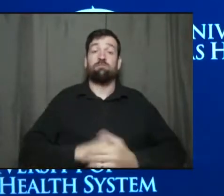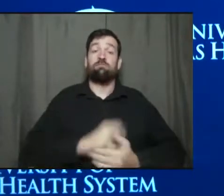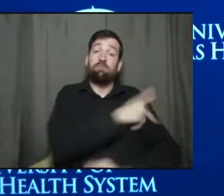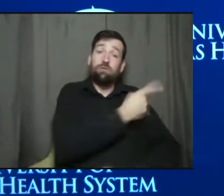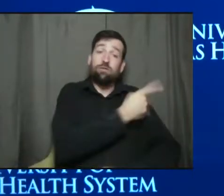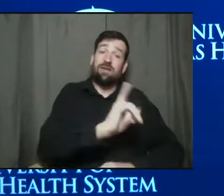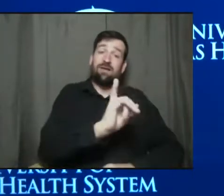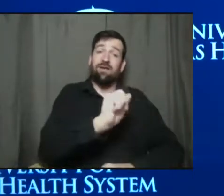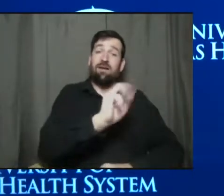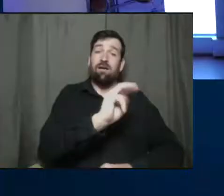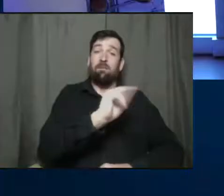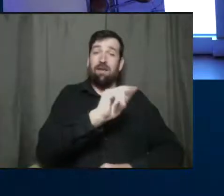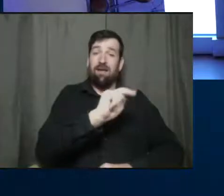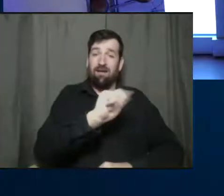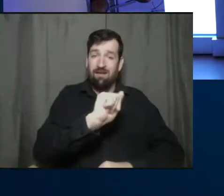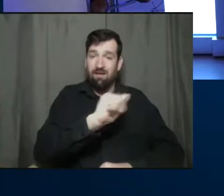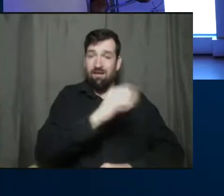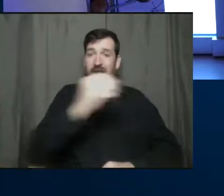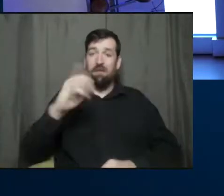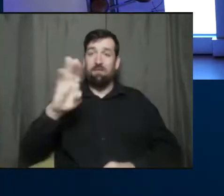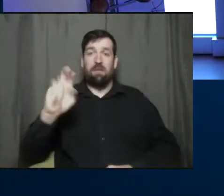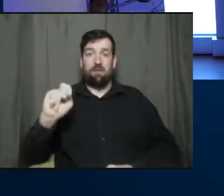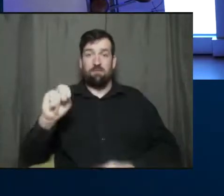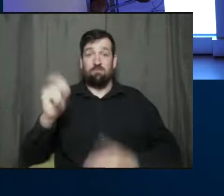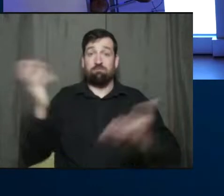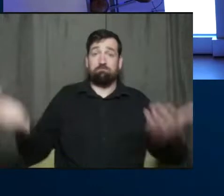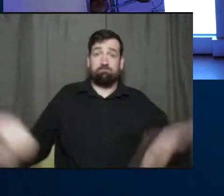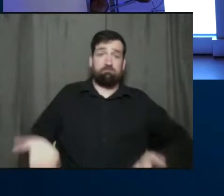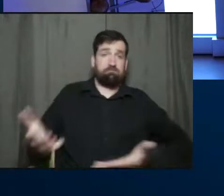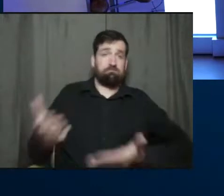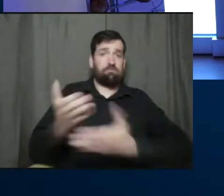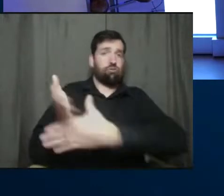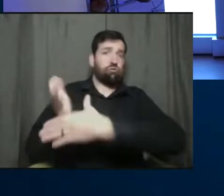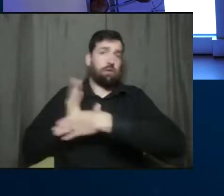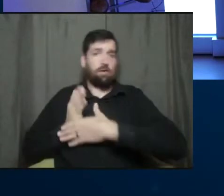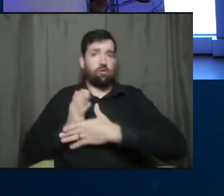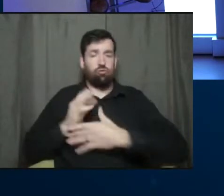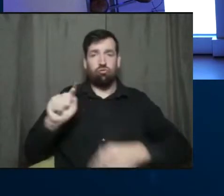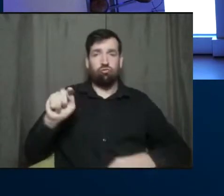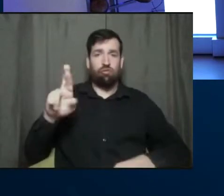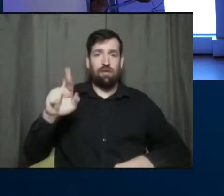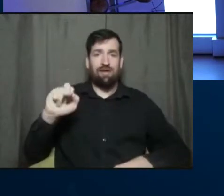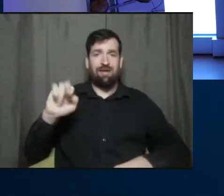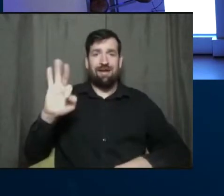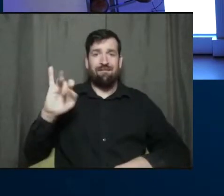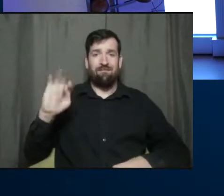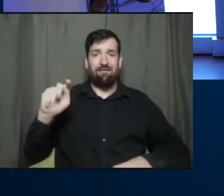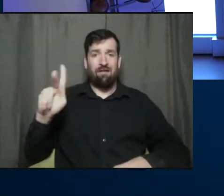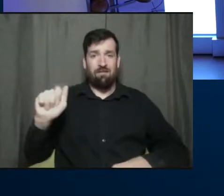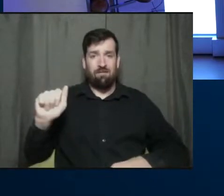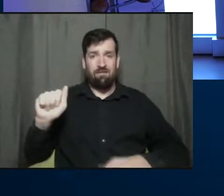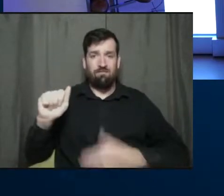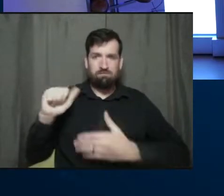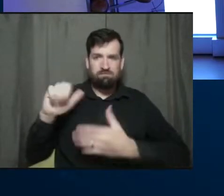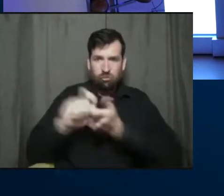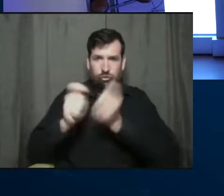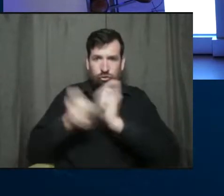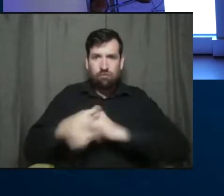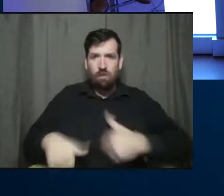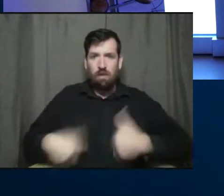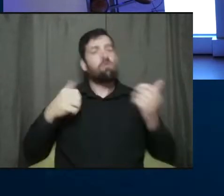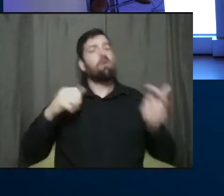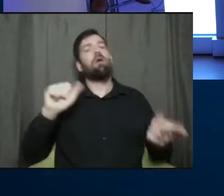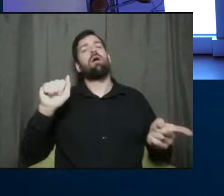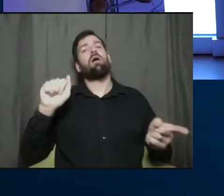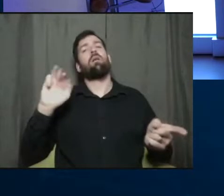Ben Hadel, who join us now to share how Trikafta has changed their lives. Amanda, what was life like